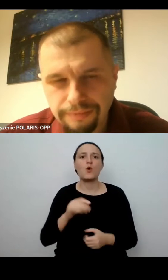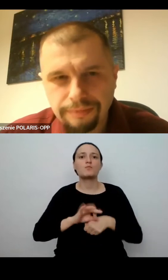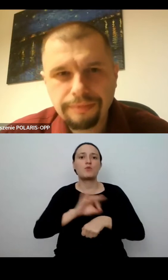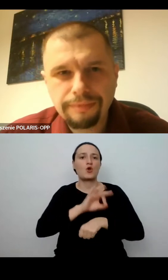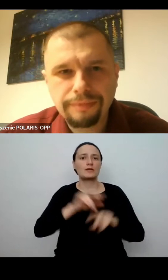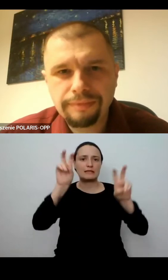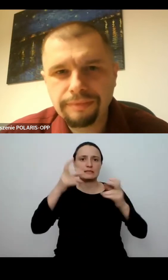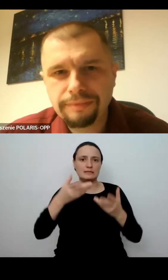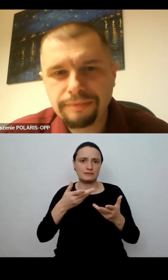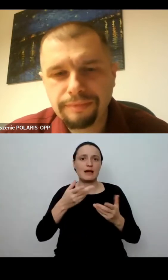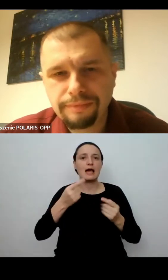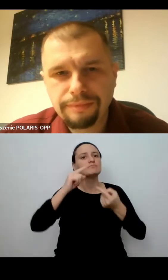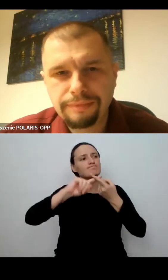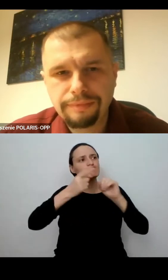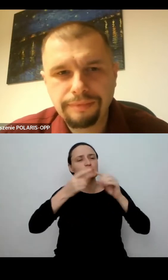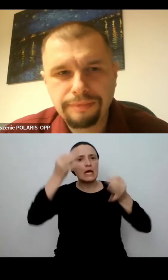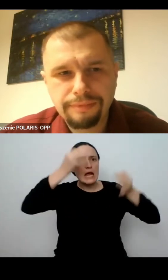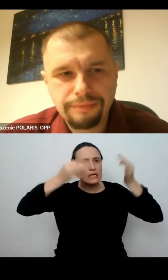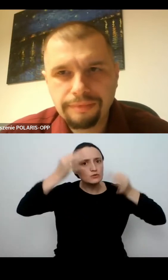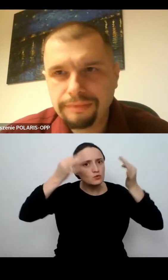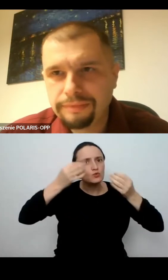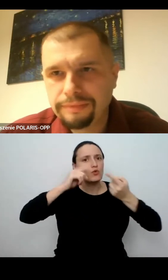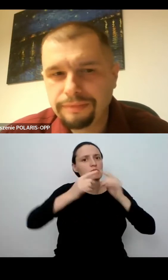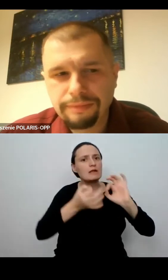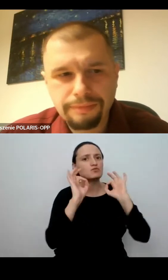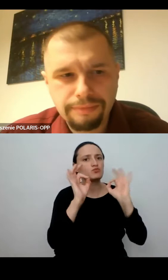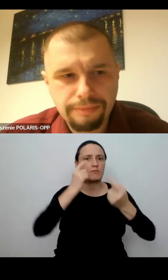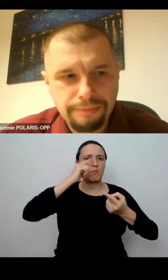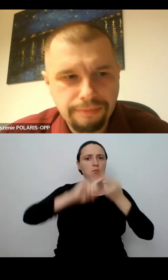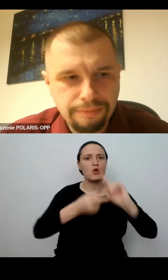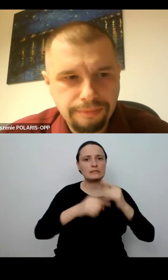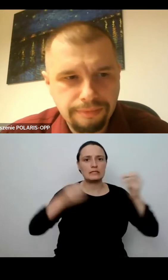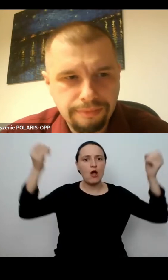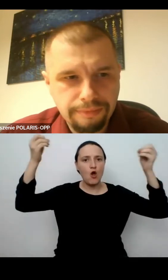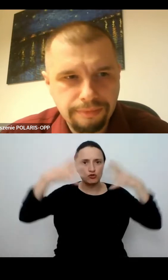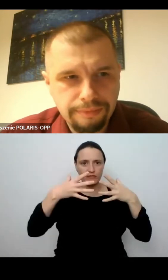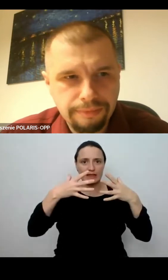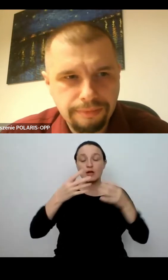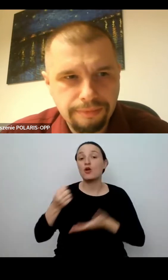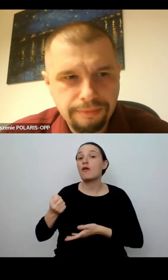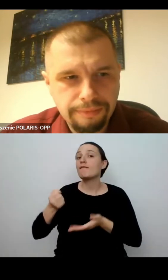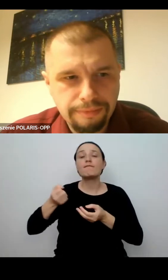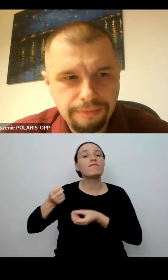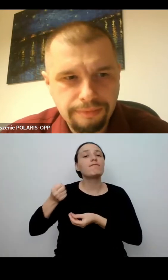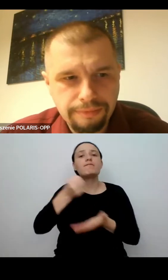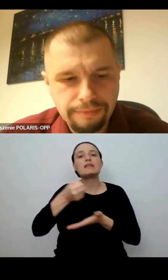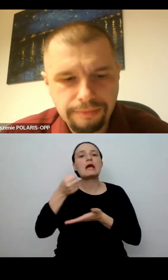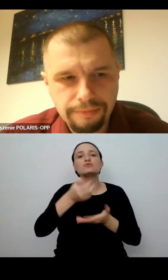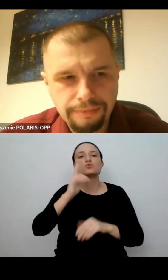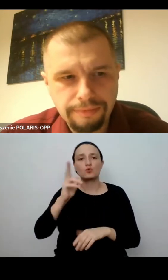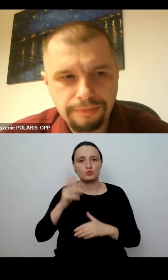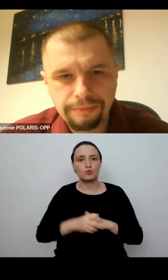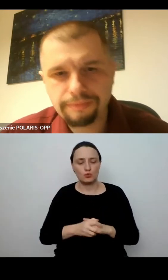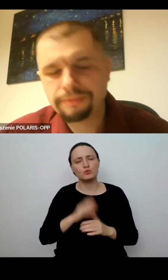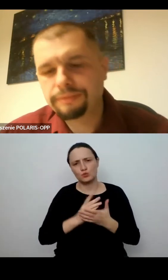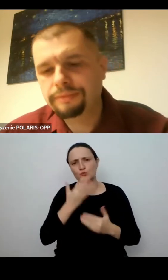financed by Norway, Iceland and Liechtenstein from the EEA Grants under the Active Citizens Fund Regional Program.